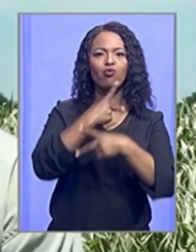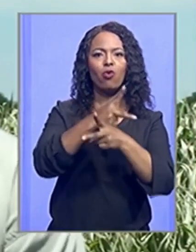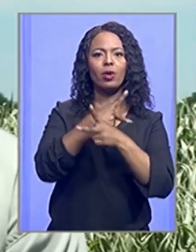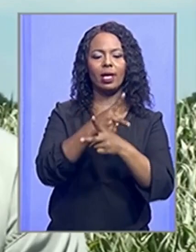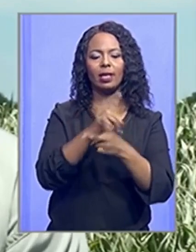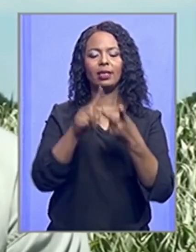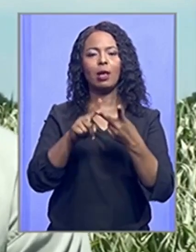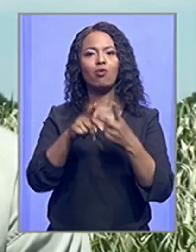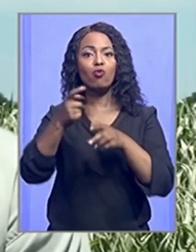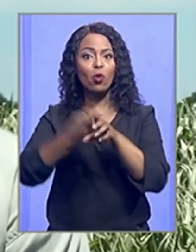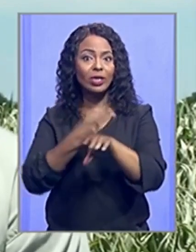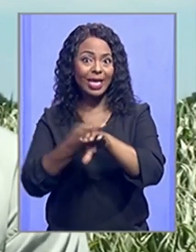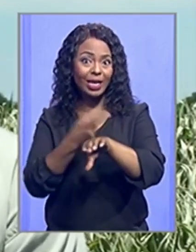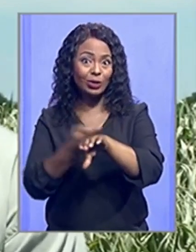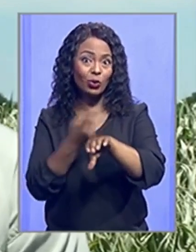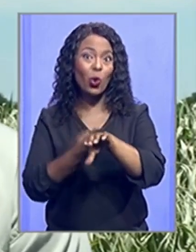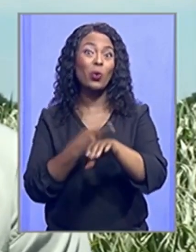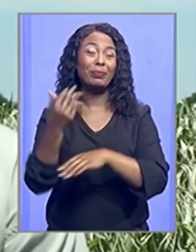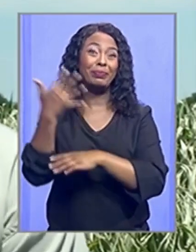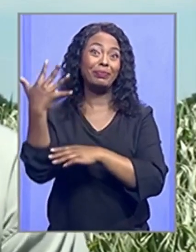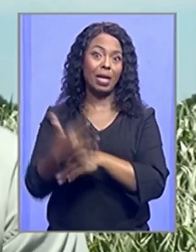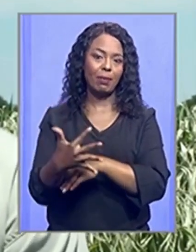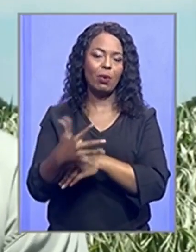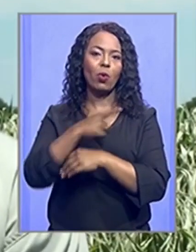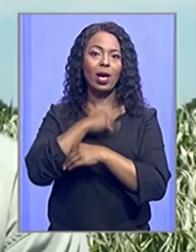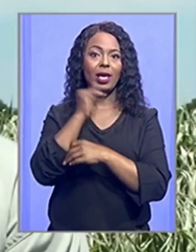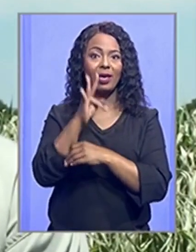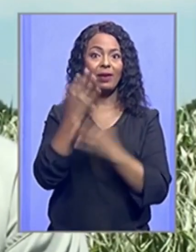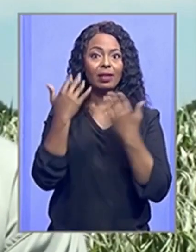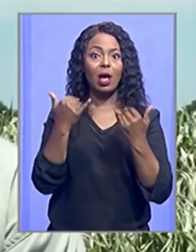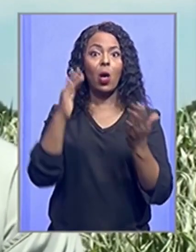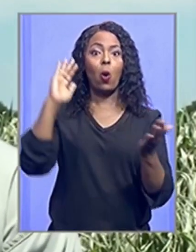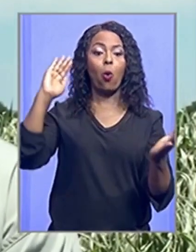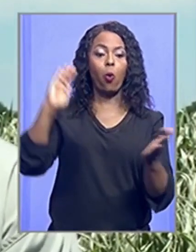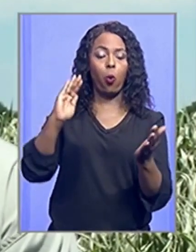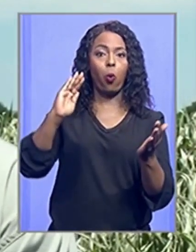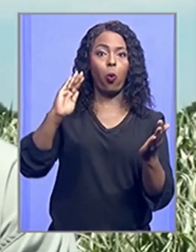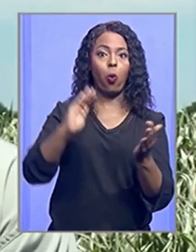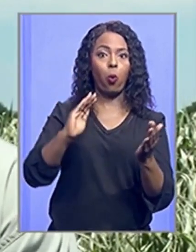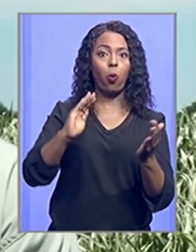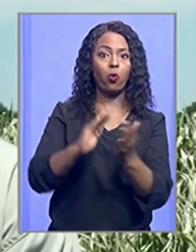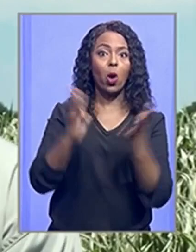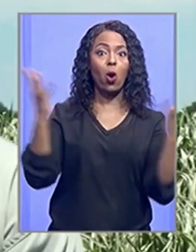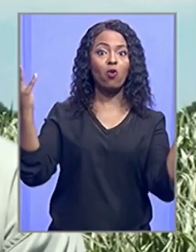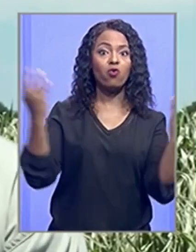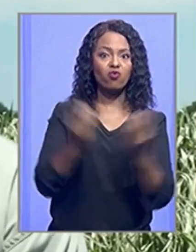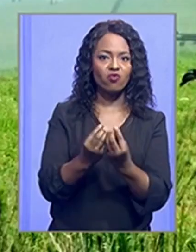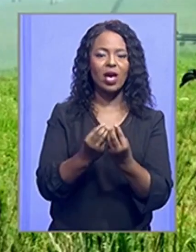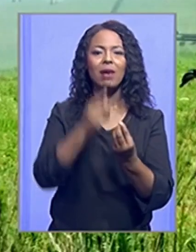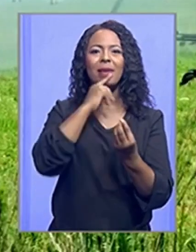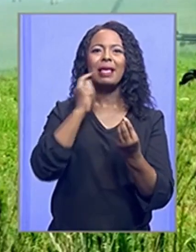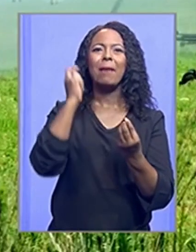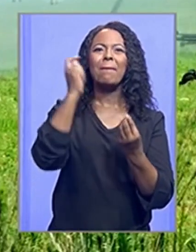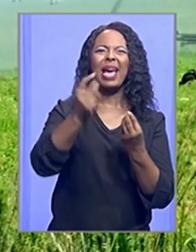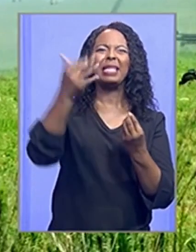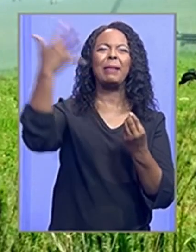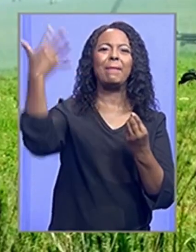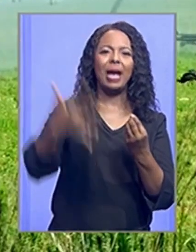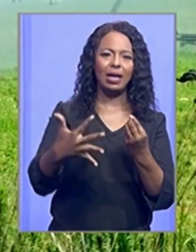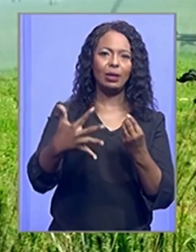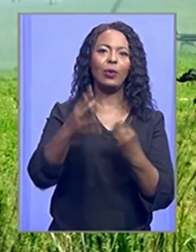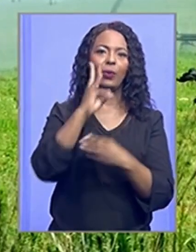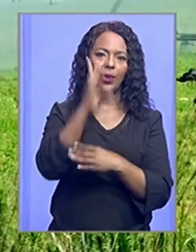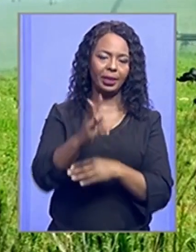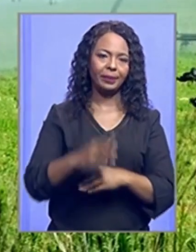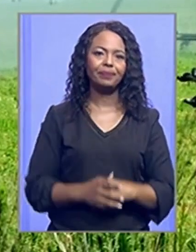some potatoes. Because if there's a shortage on the market, you'll pay much more. Ho bonahala ha ntjhafatso